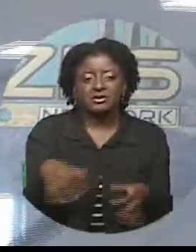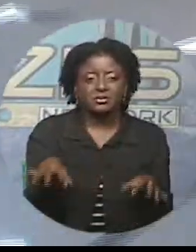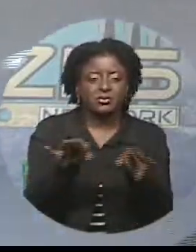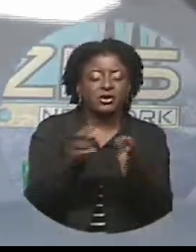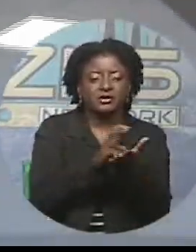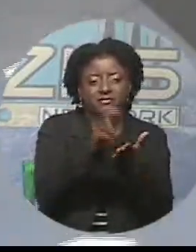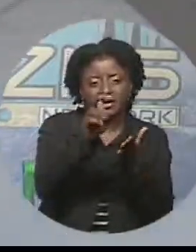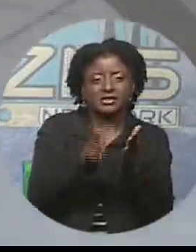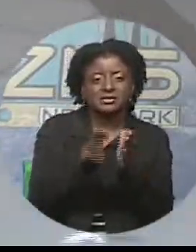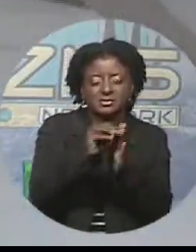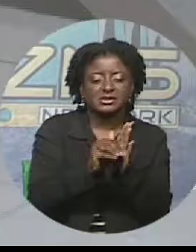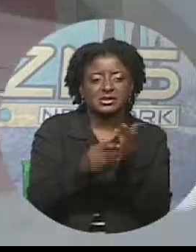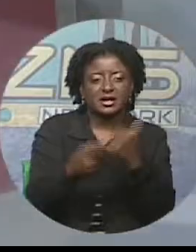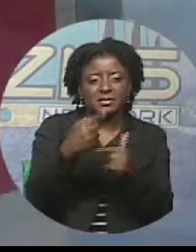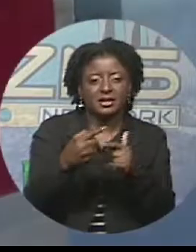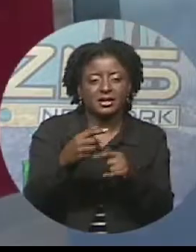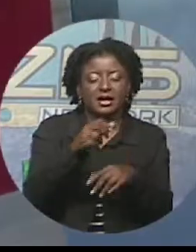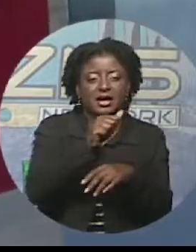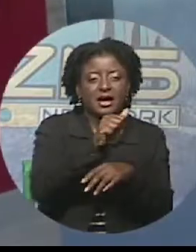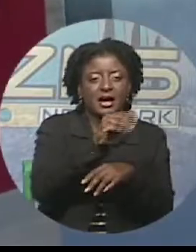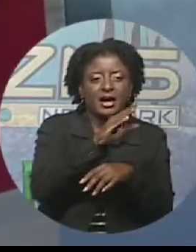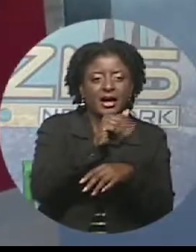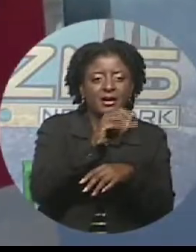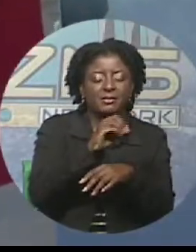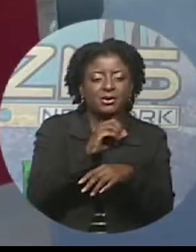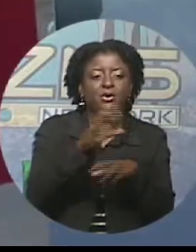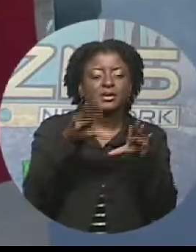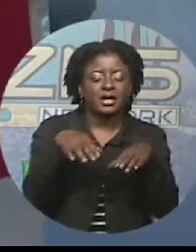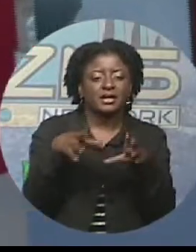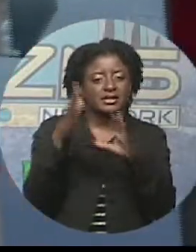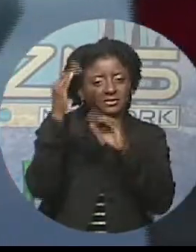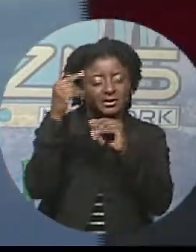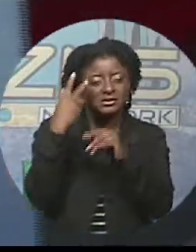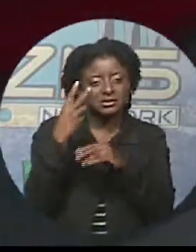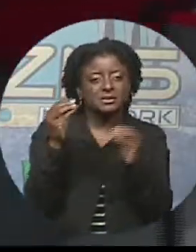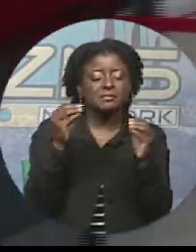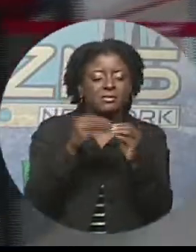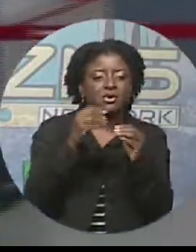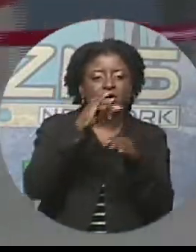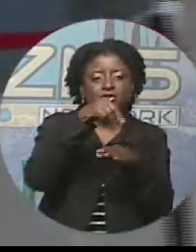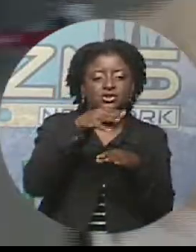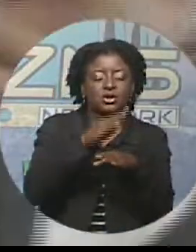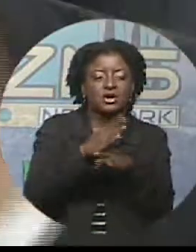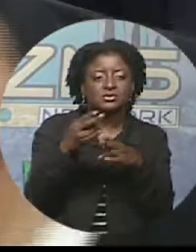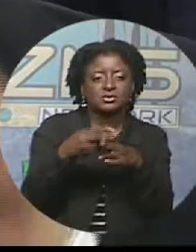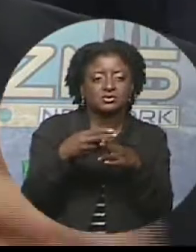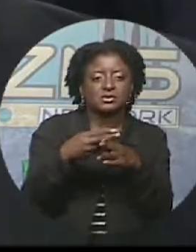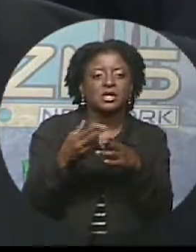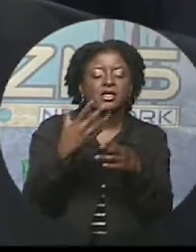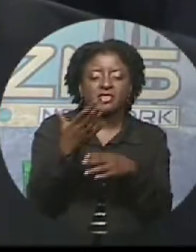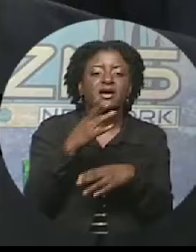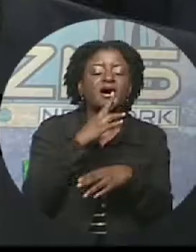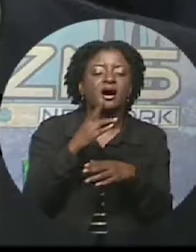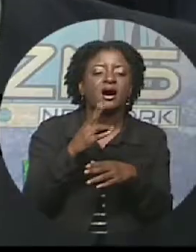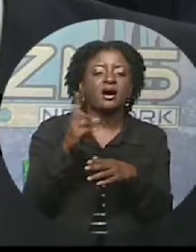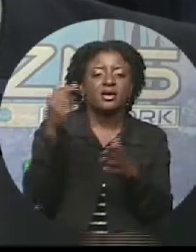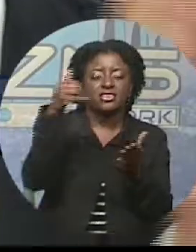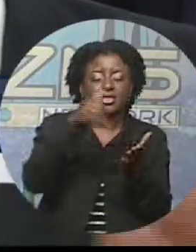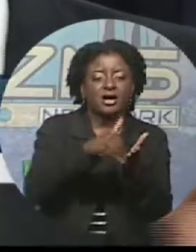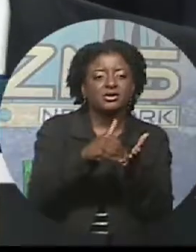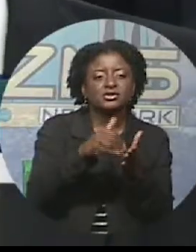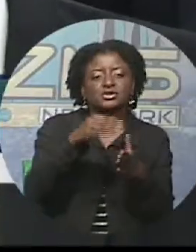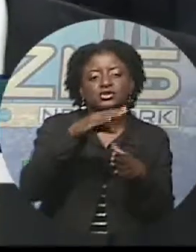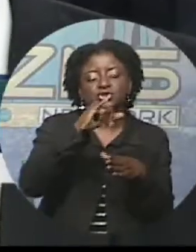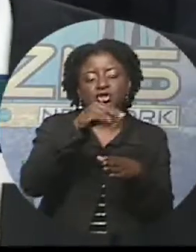Abaco residents can expect to see more employment opportunities pretty soon. There are 1,000 jobs right around the corner, right under the bushel,